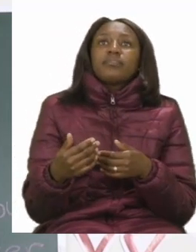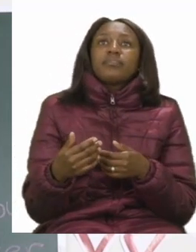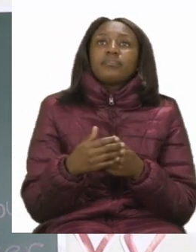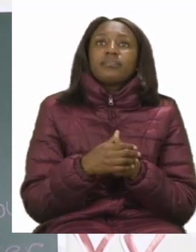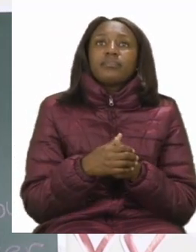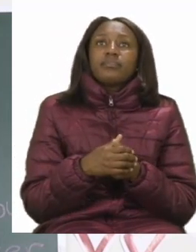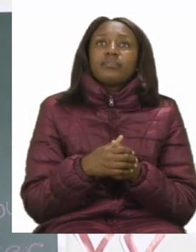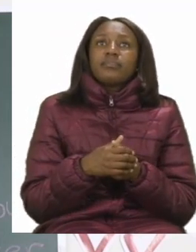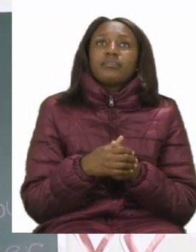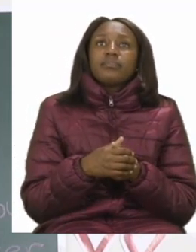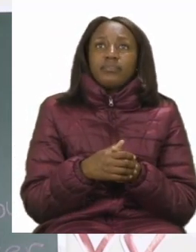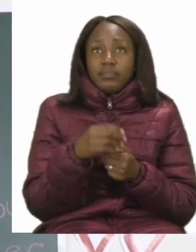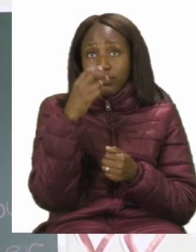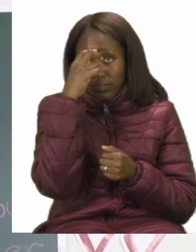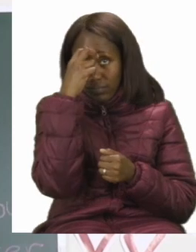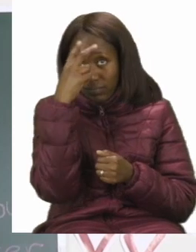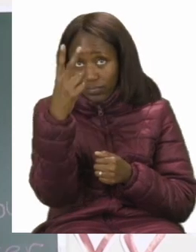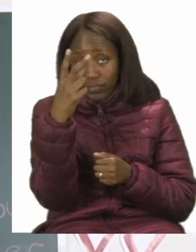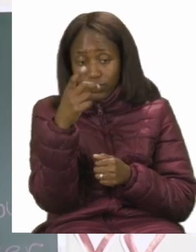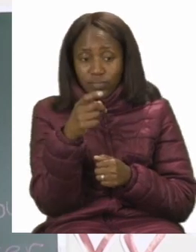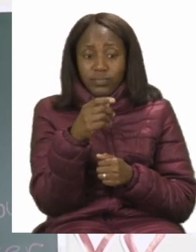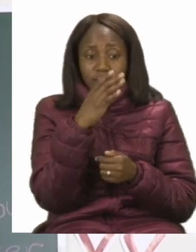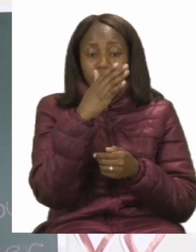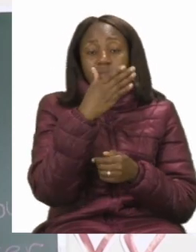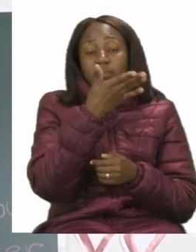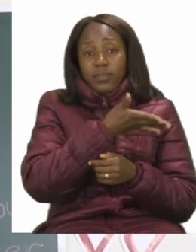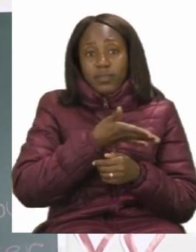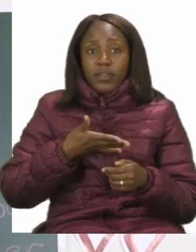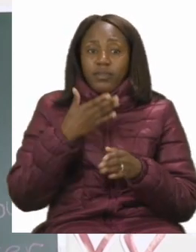2 o'clock, then it would be